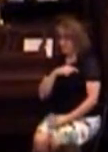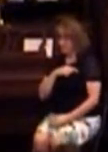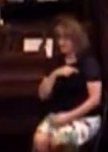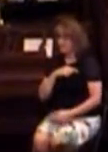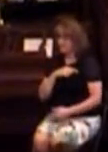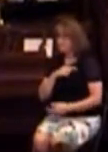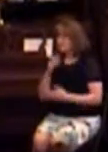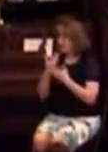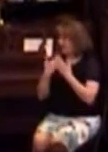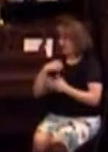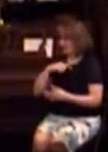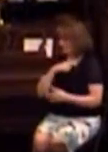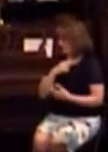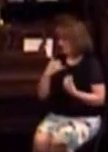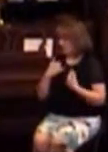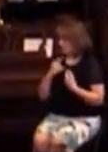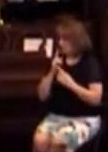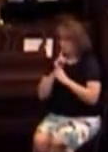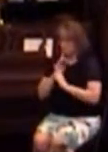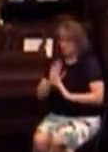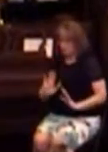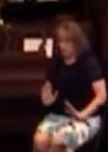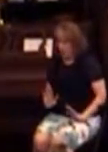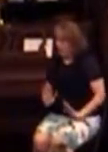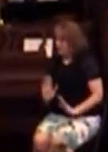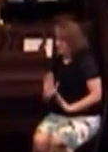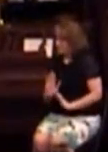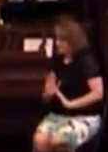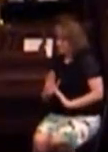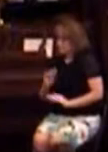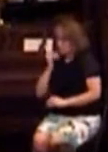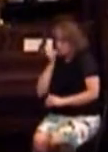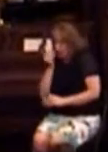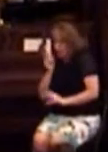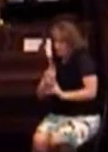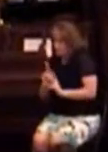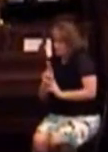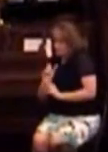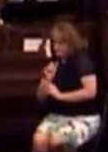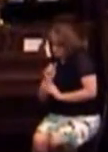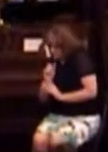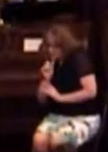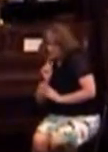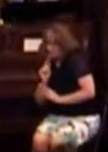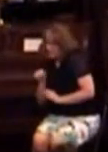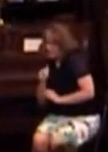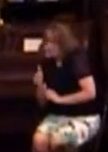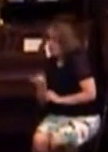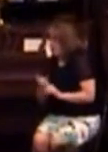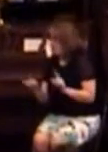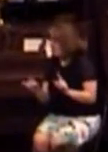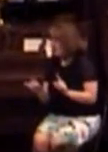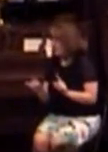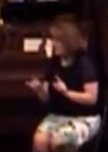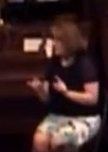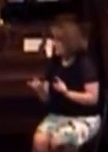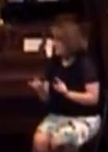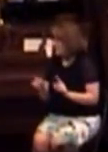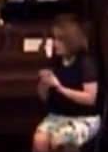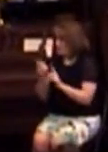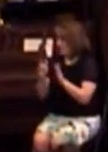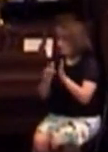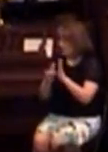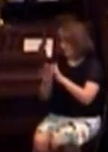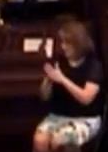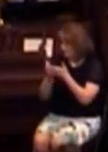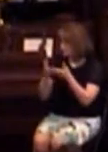state, I don't mind shouting and making a fool of myself at all. But here these guys are, and they're shouting. What would motivate these guys? One